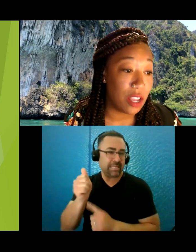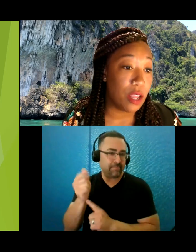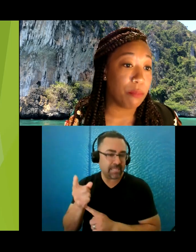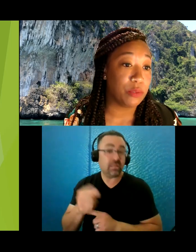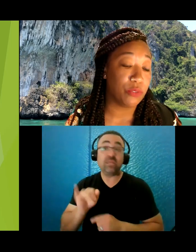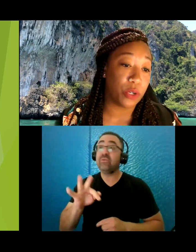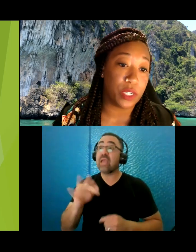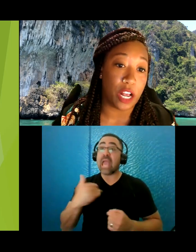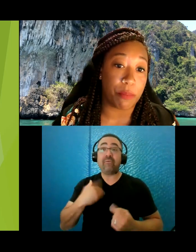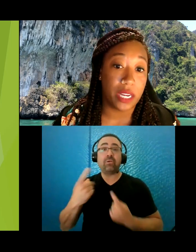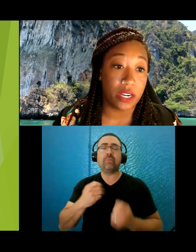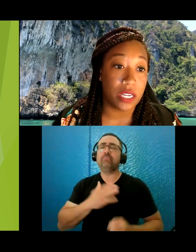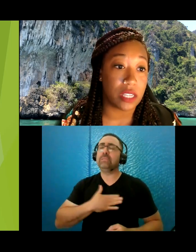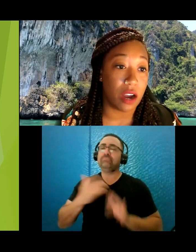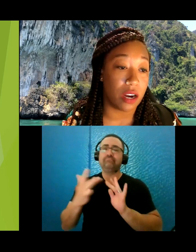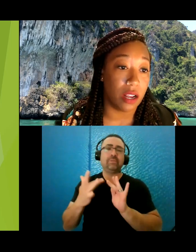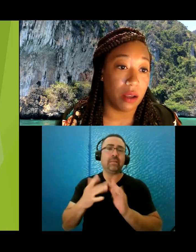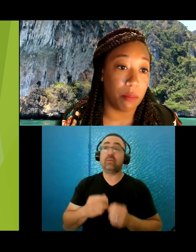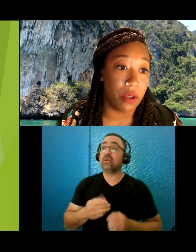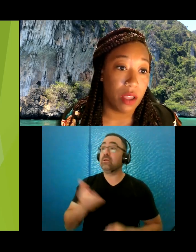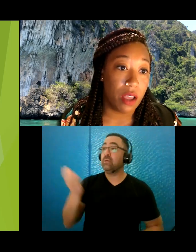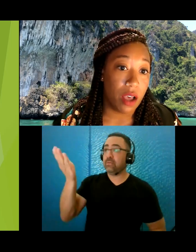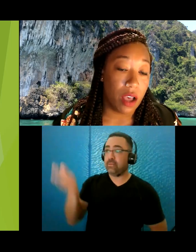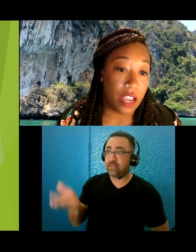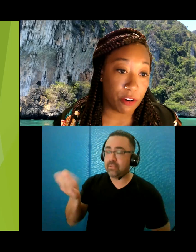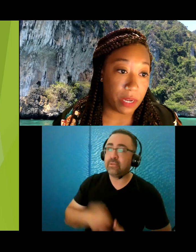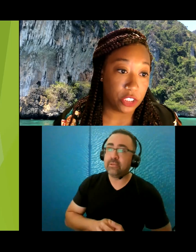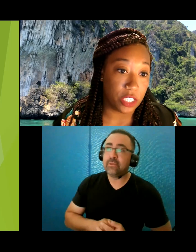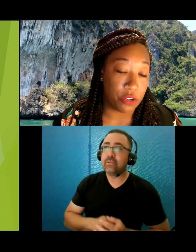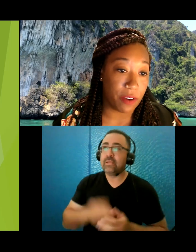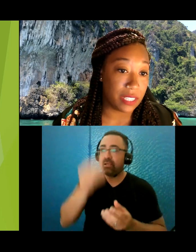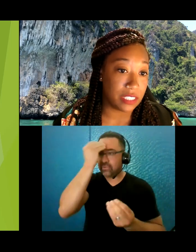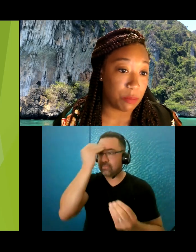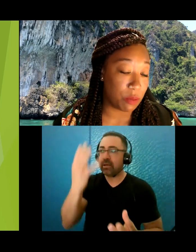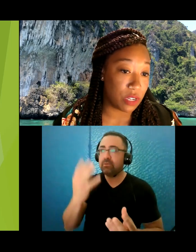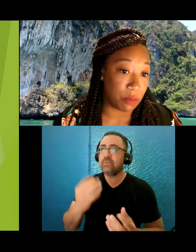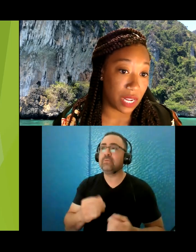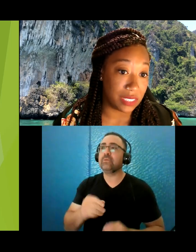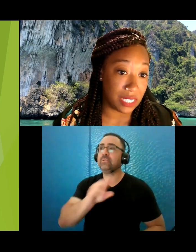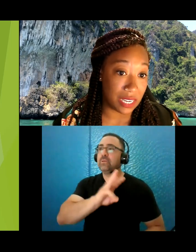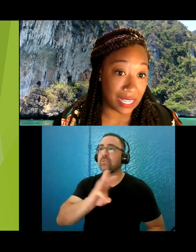questions, please feel free to reach out. But here is our information. You can find us at